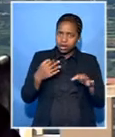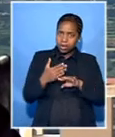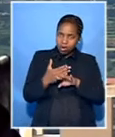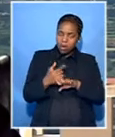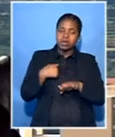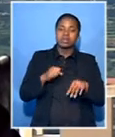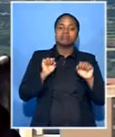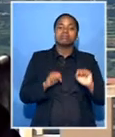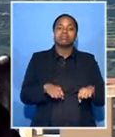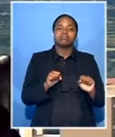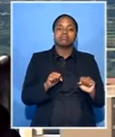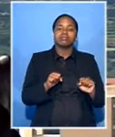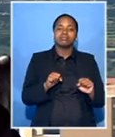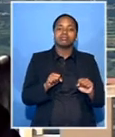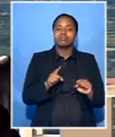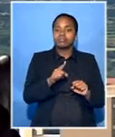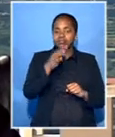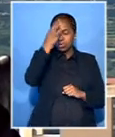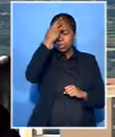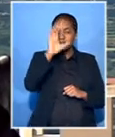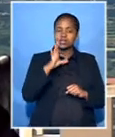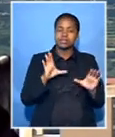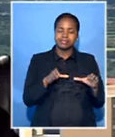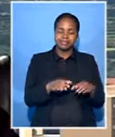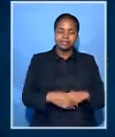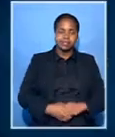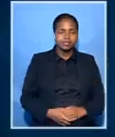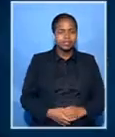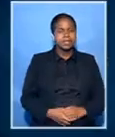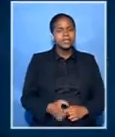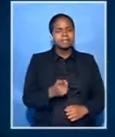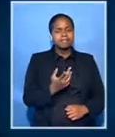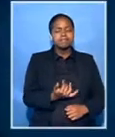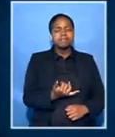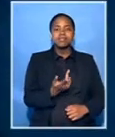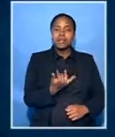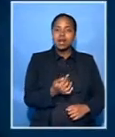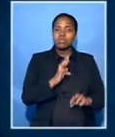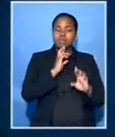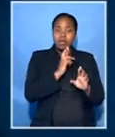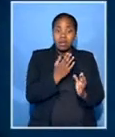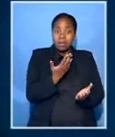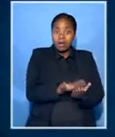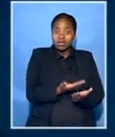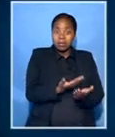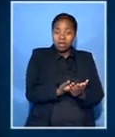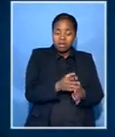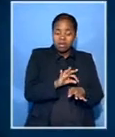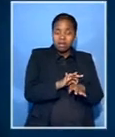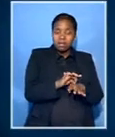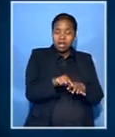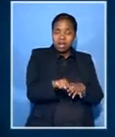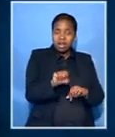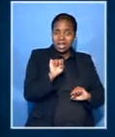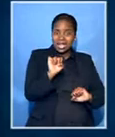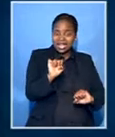were taken by the interministerial committee, Vabashni. And Njanji, we're hearing reports of possible planned protest